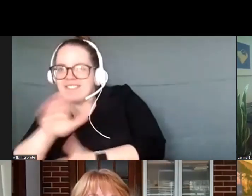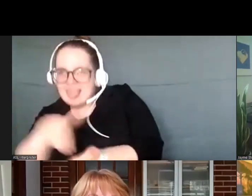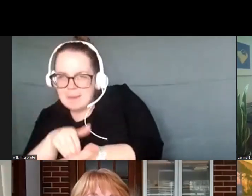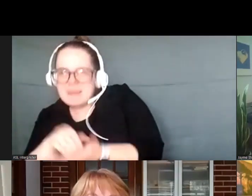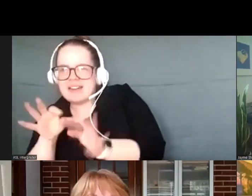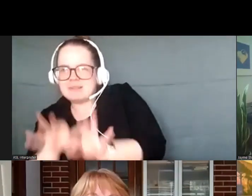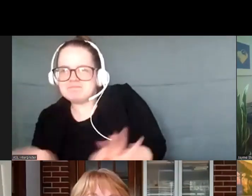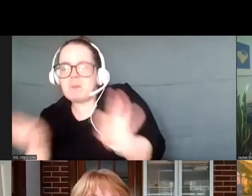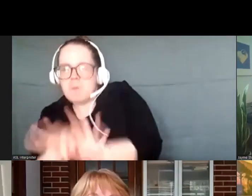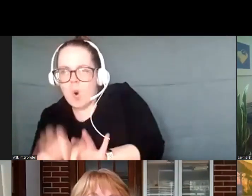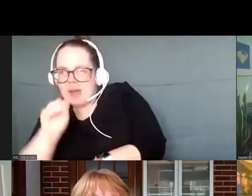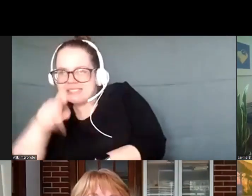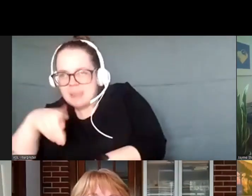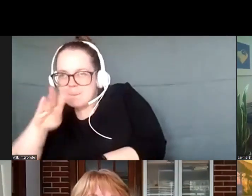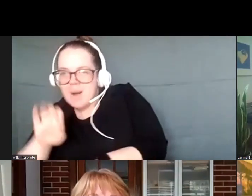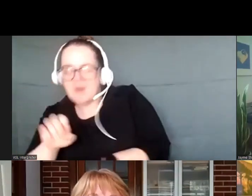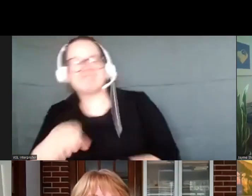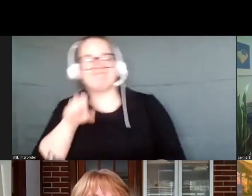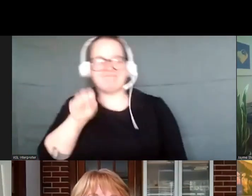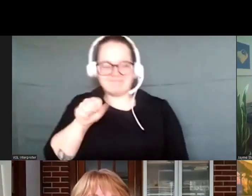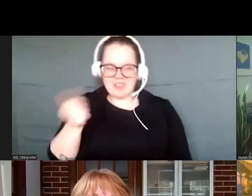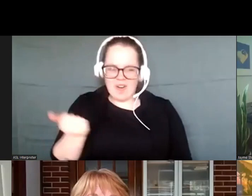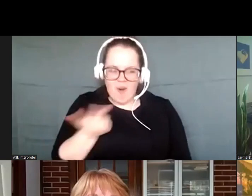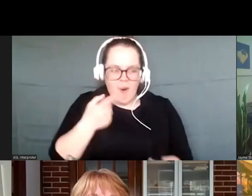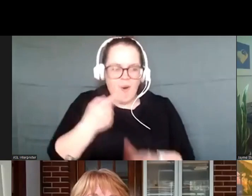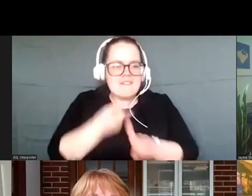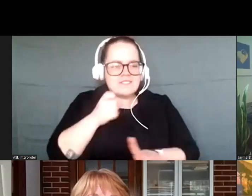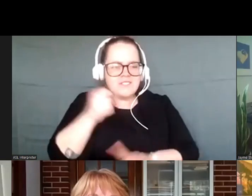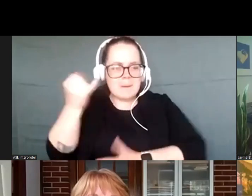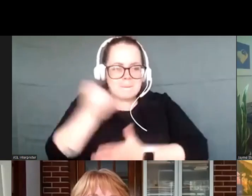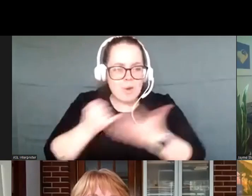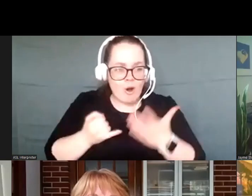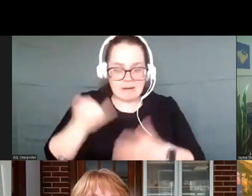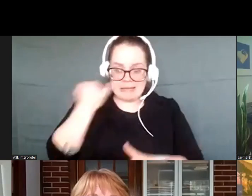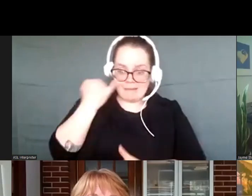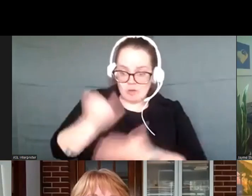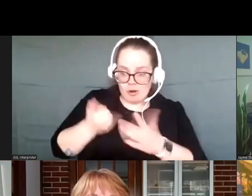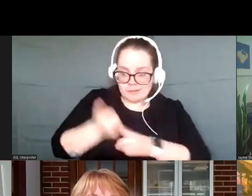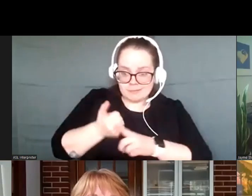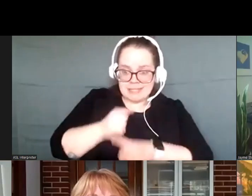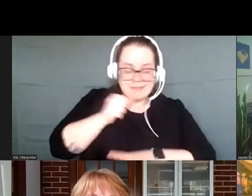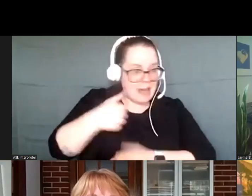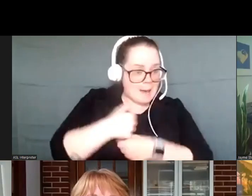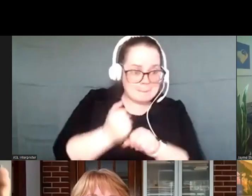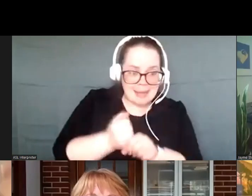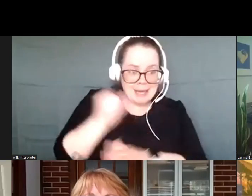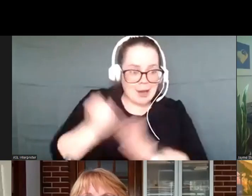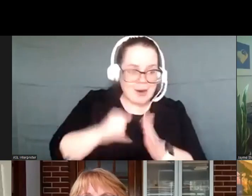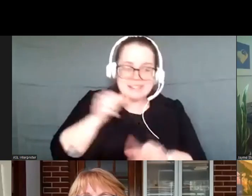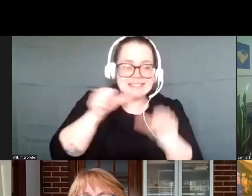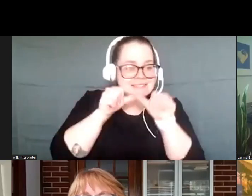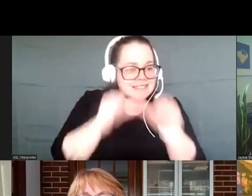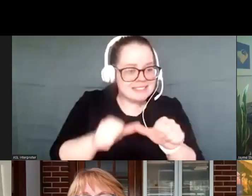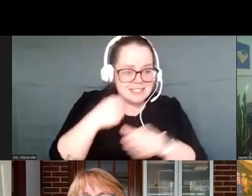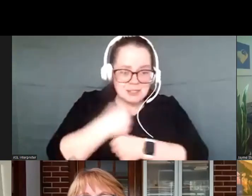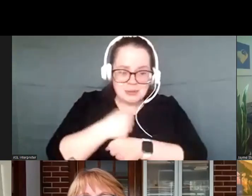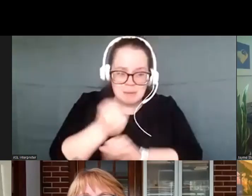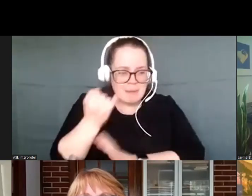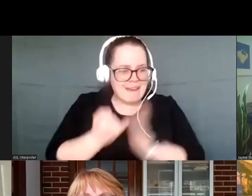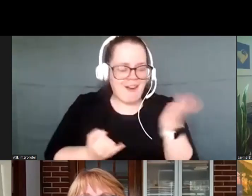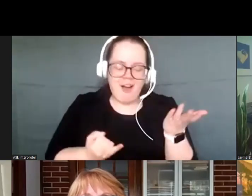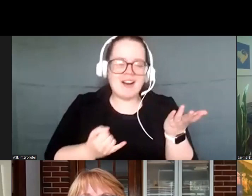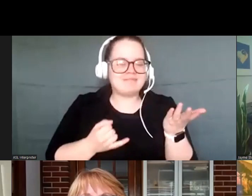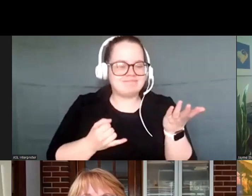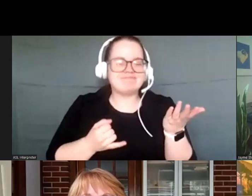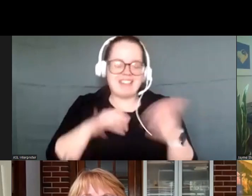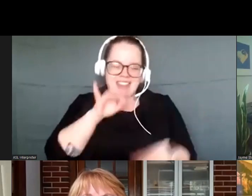It all comes from the art. And if the artist isn't making art, and the artist doesn't continue to make art, then that's what Jayme and I teach always, that